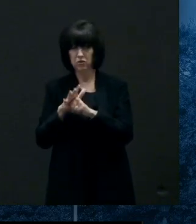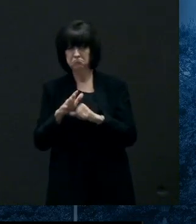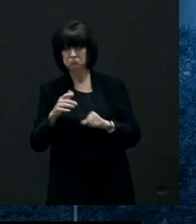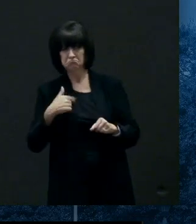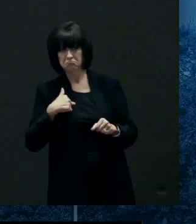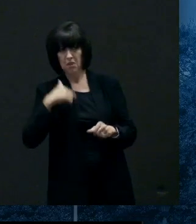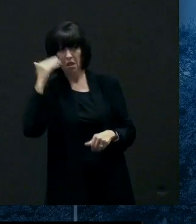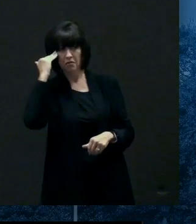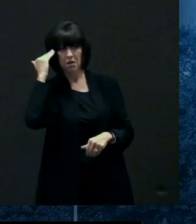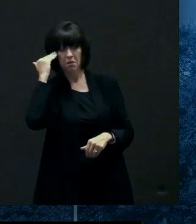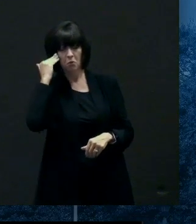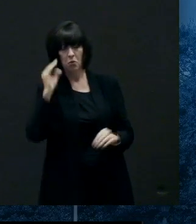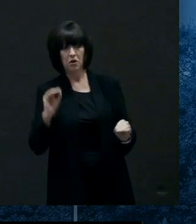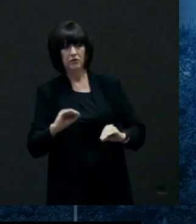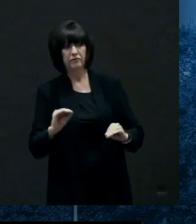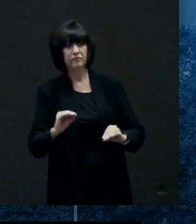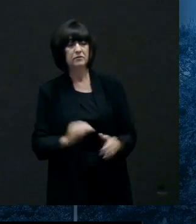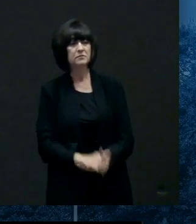of